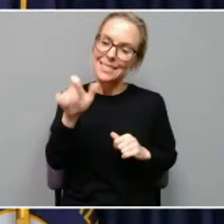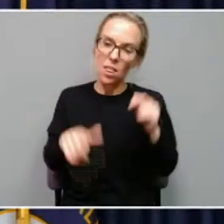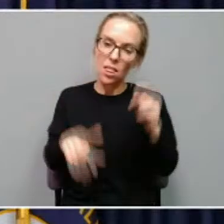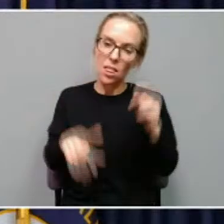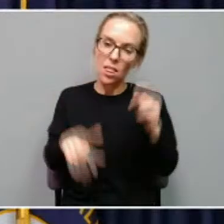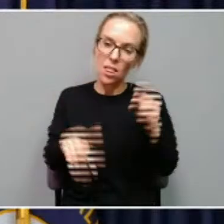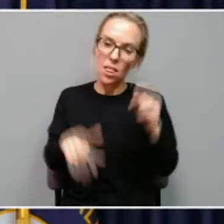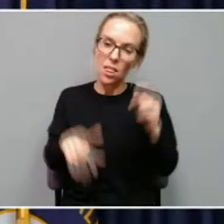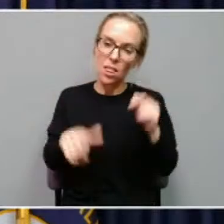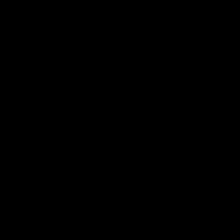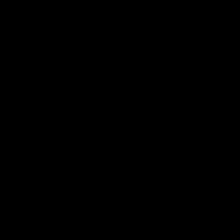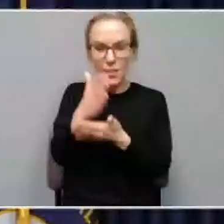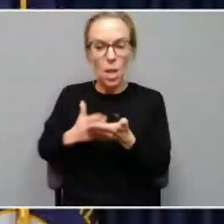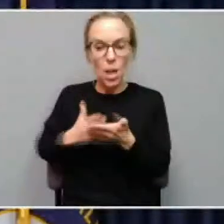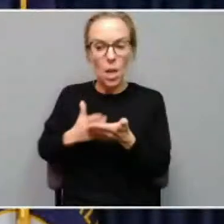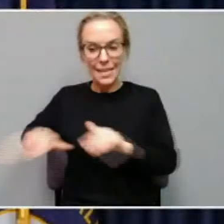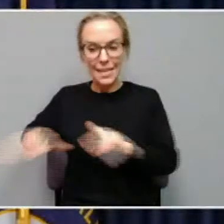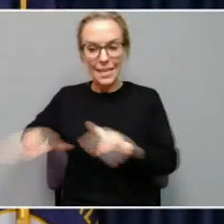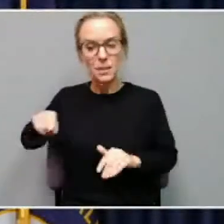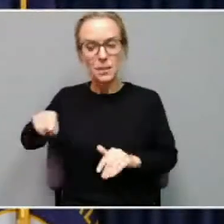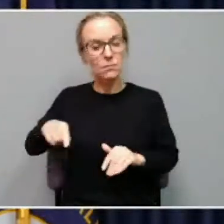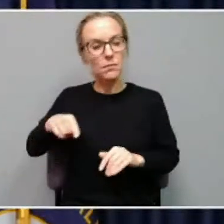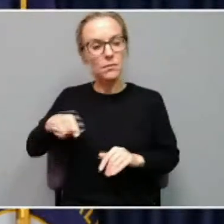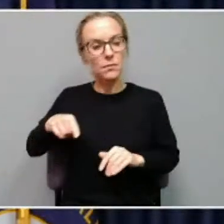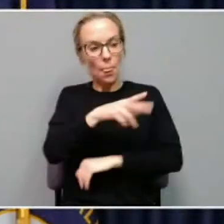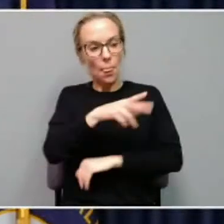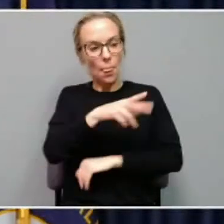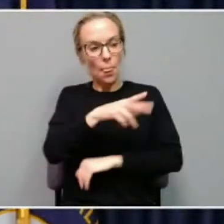some kids in hospitals that don't have pediatric,